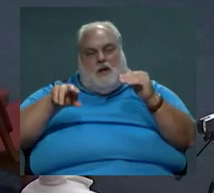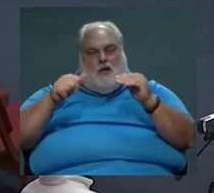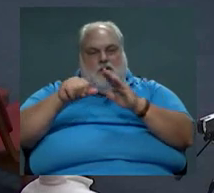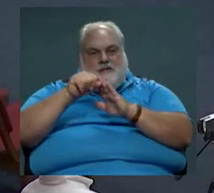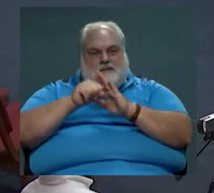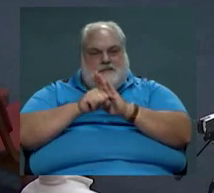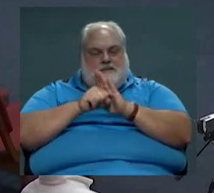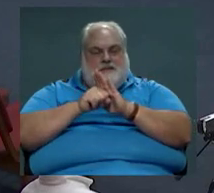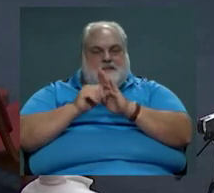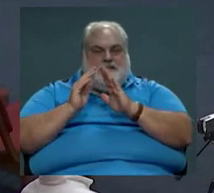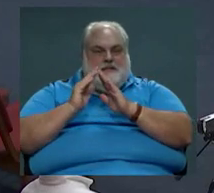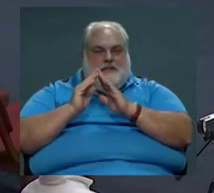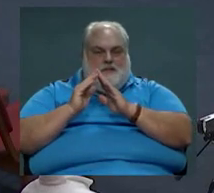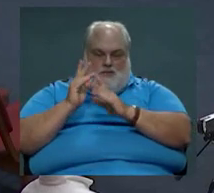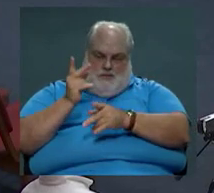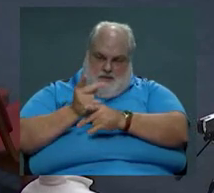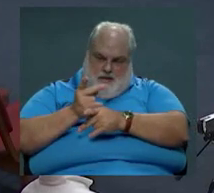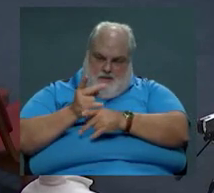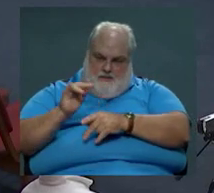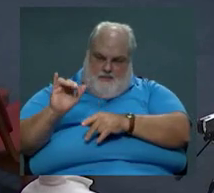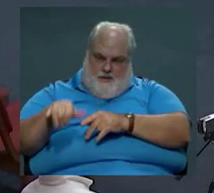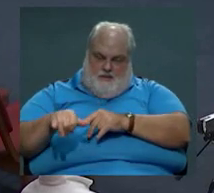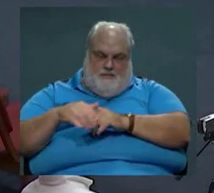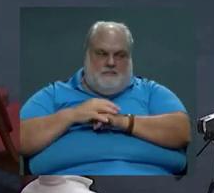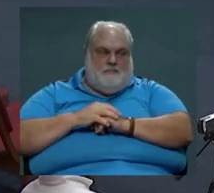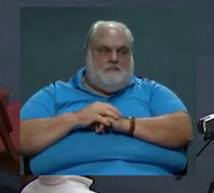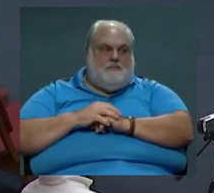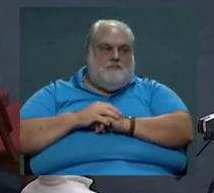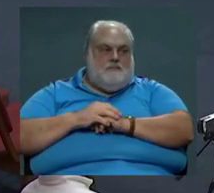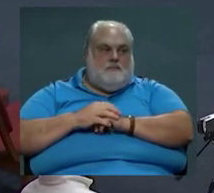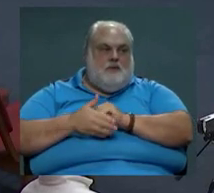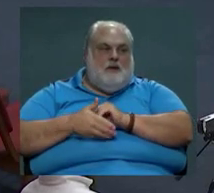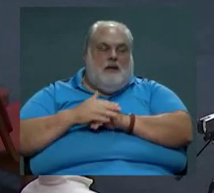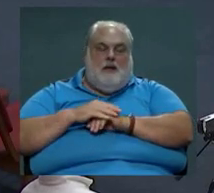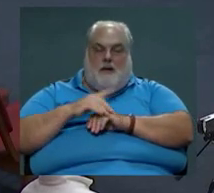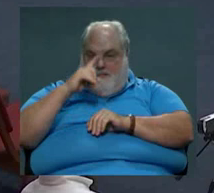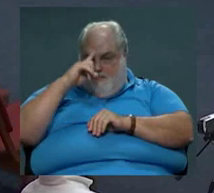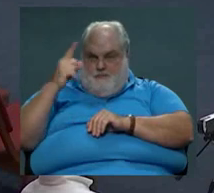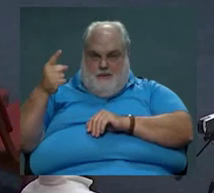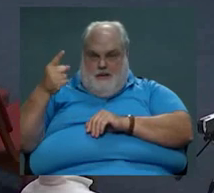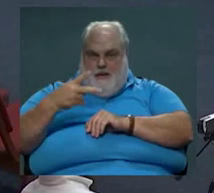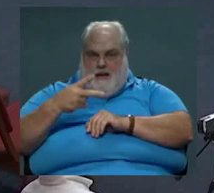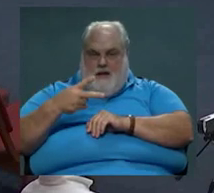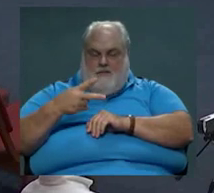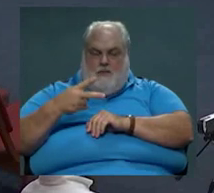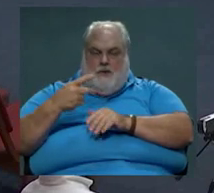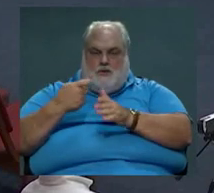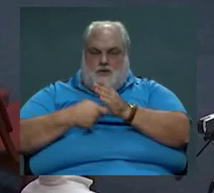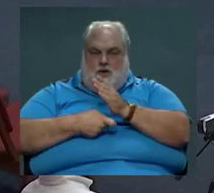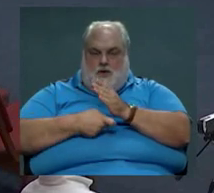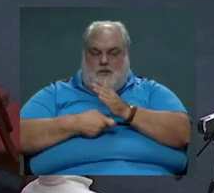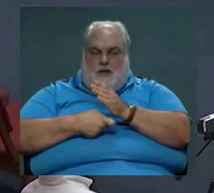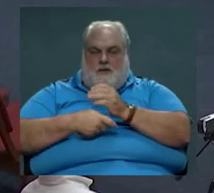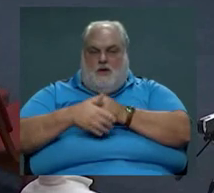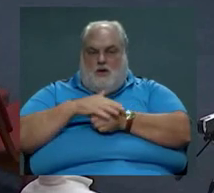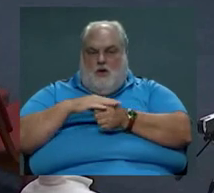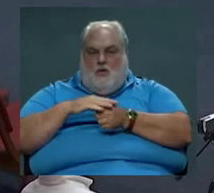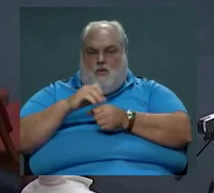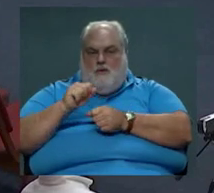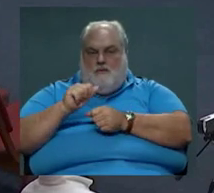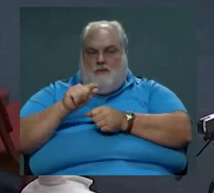state and let you take care of this. But it would cover the penny and a half that we charge as local sales